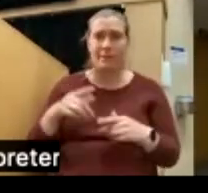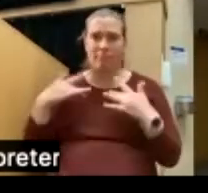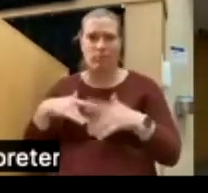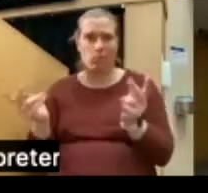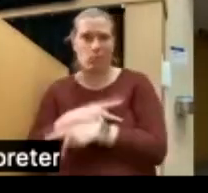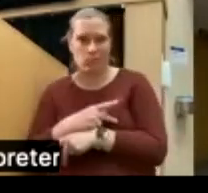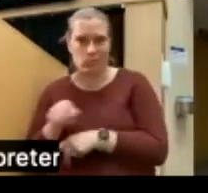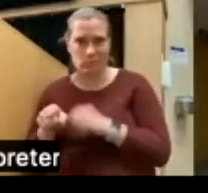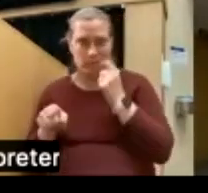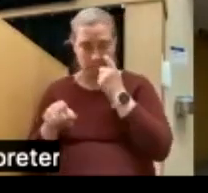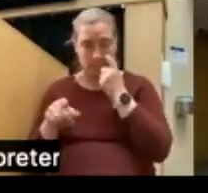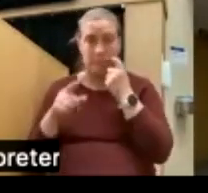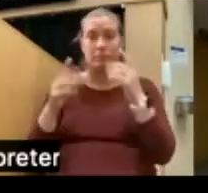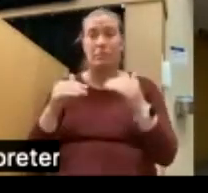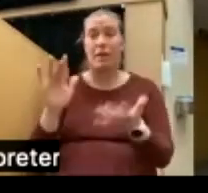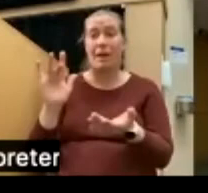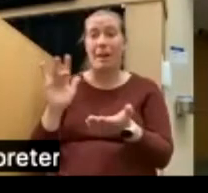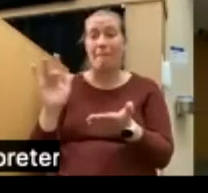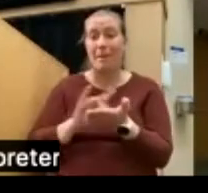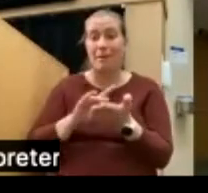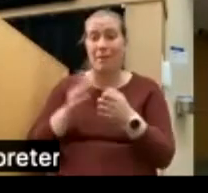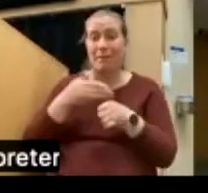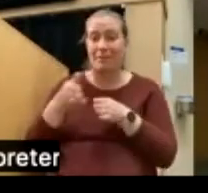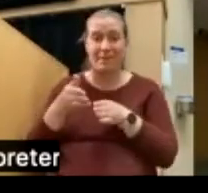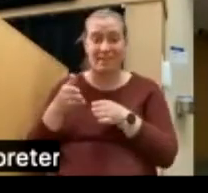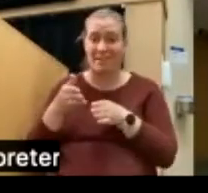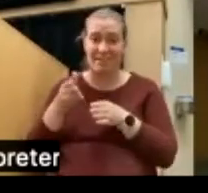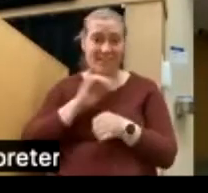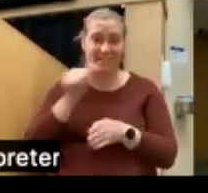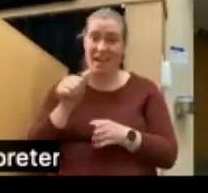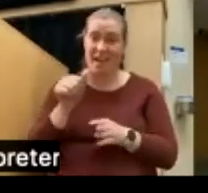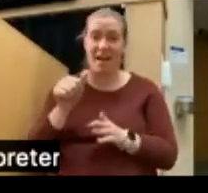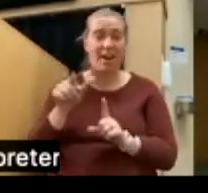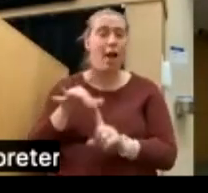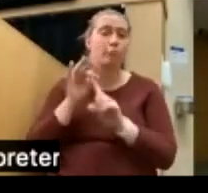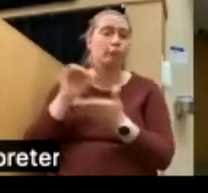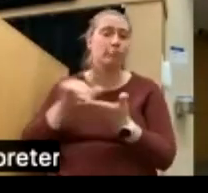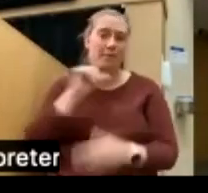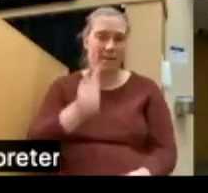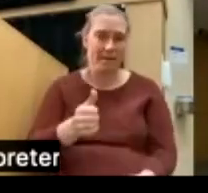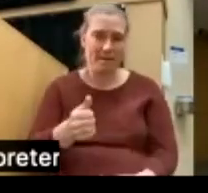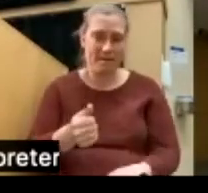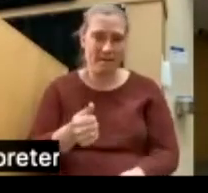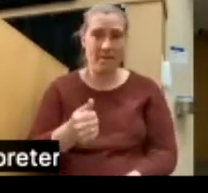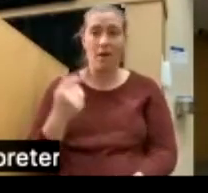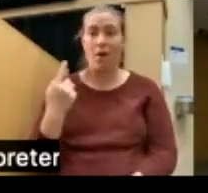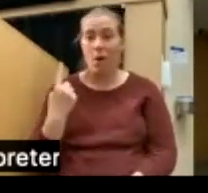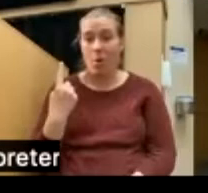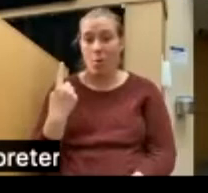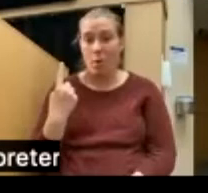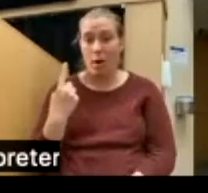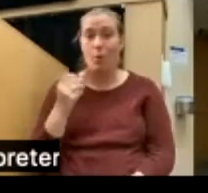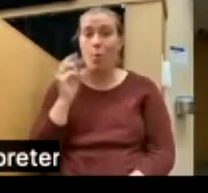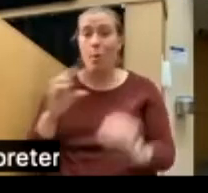And in addition, the medical field is not exempt to this. So one or more physicians a day commit